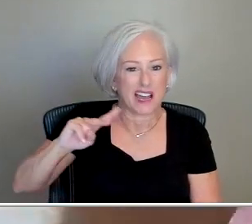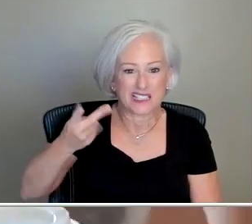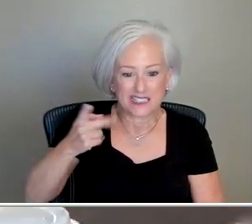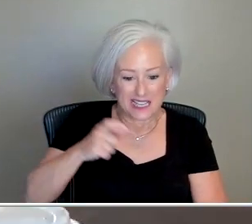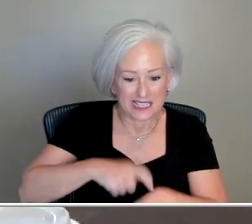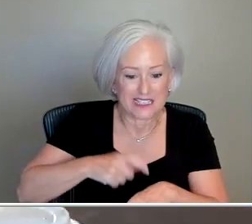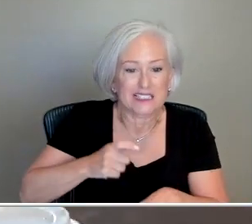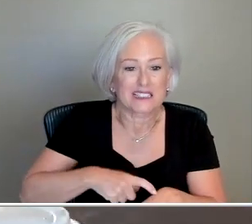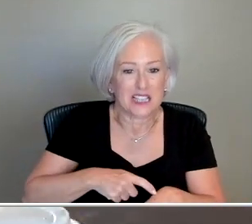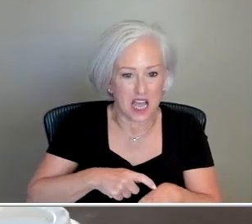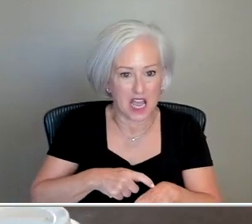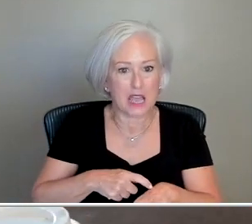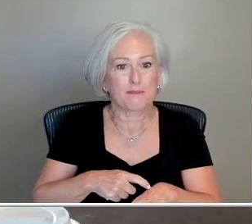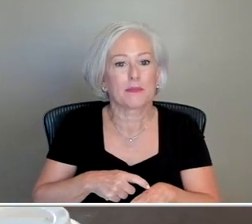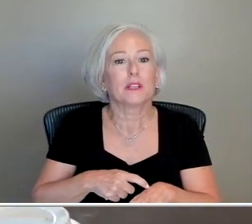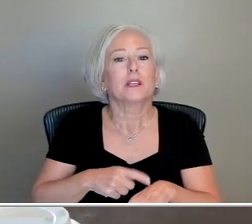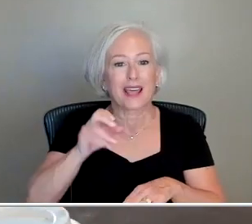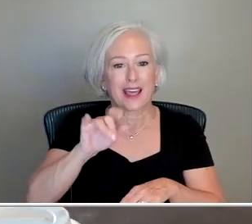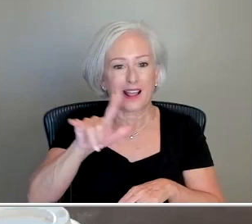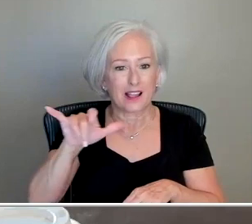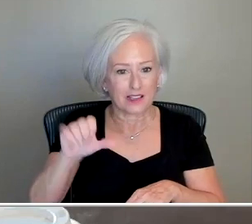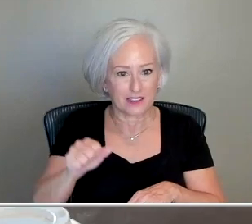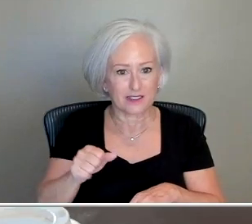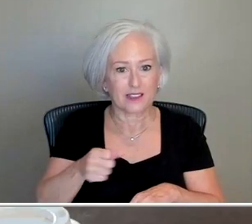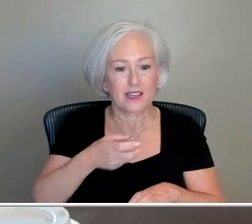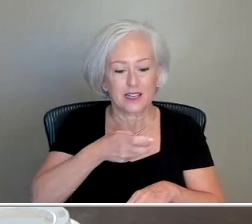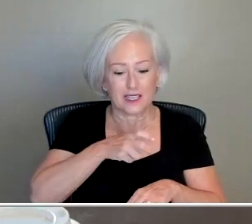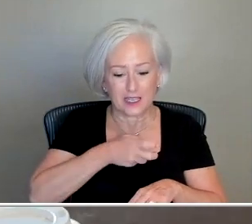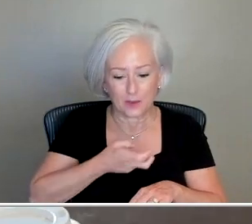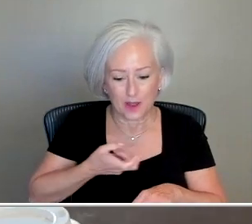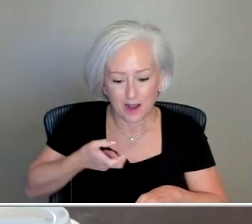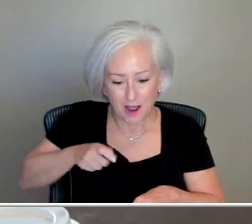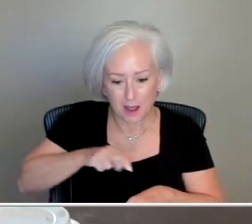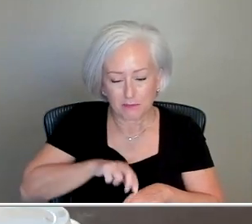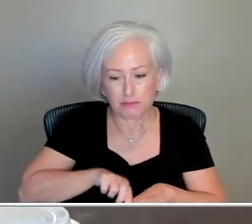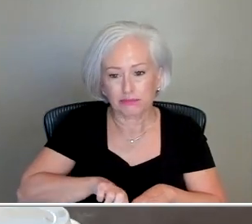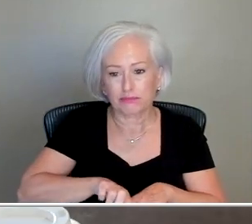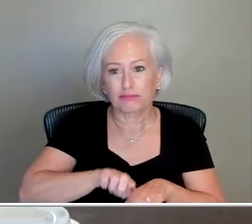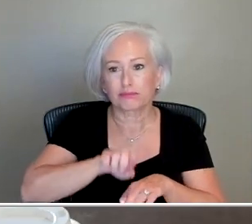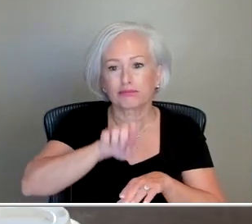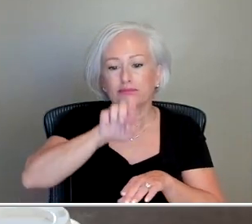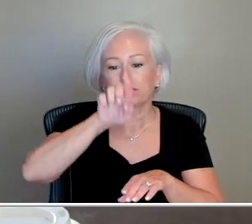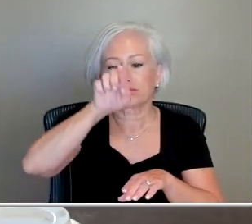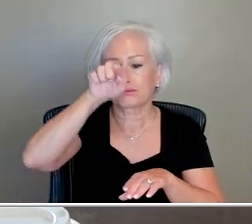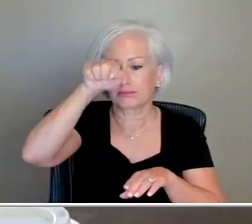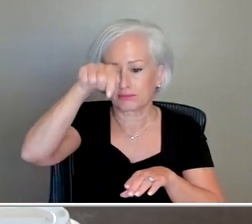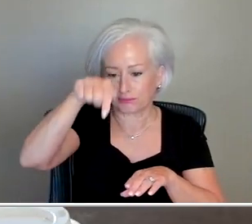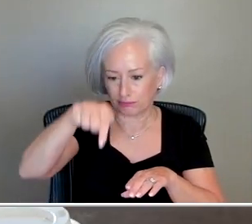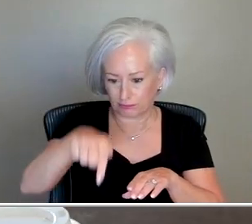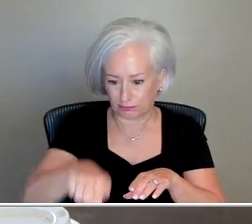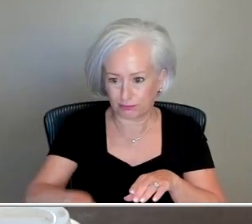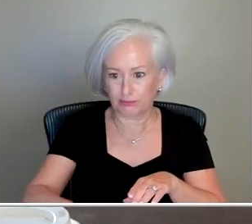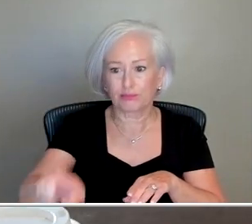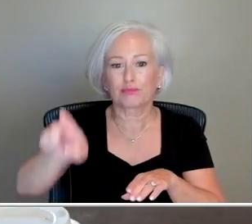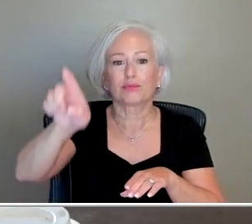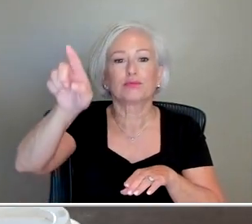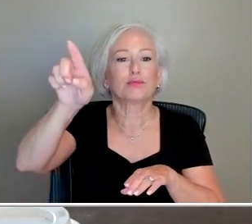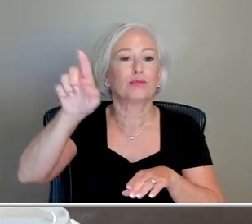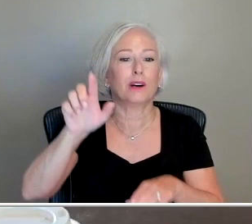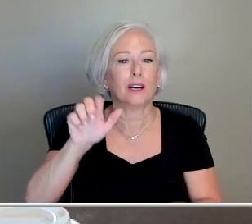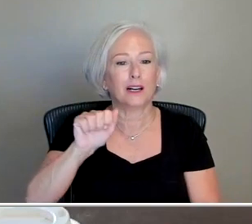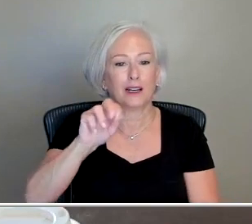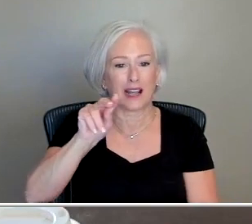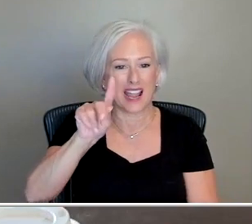hills, and he said, watch, you'll stop. He went down the hill, came up the other side. He's about maybe a football field away,